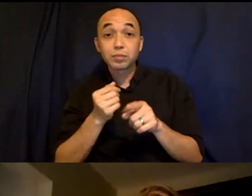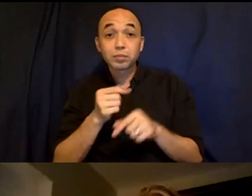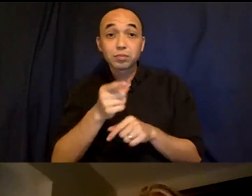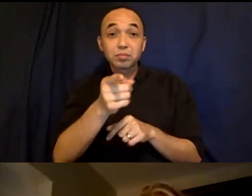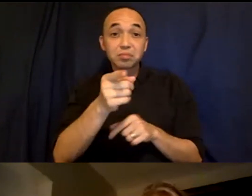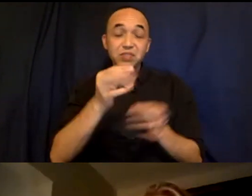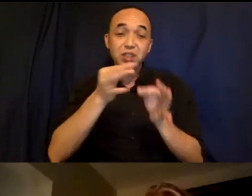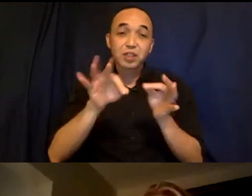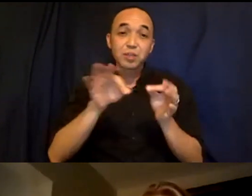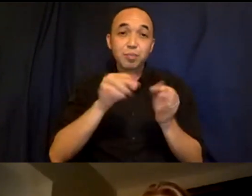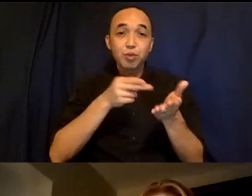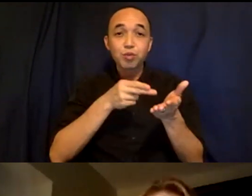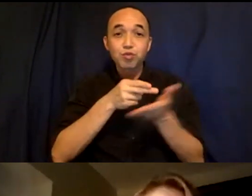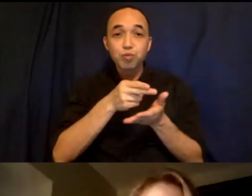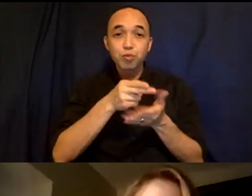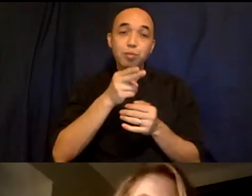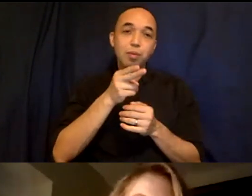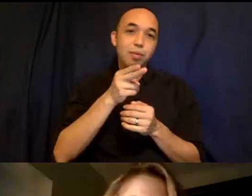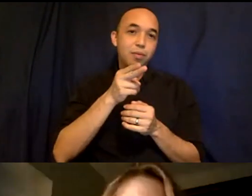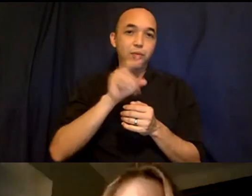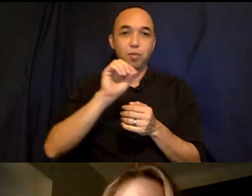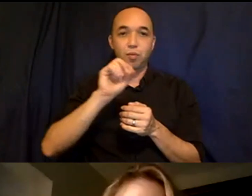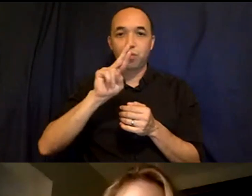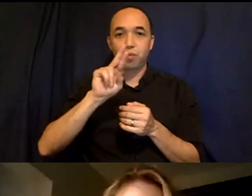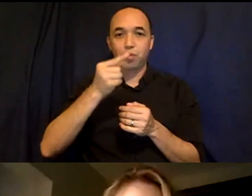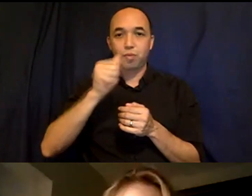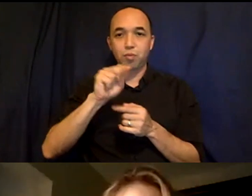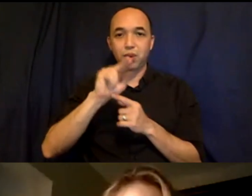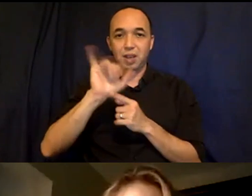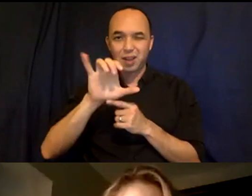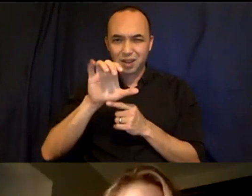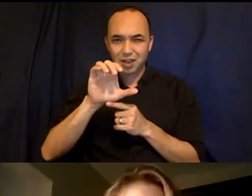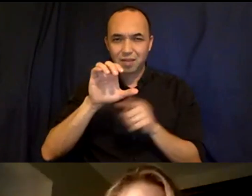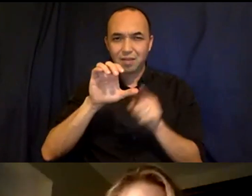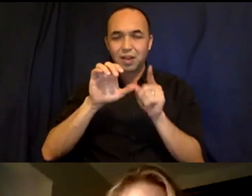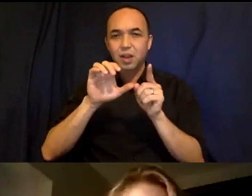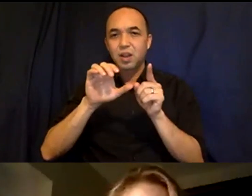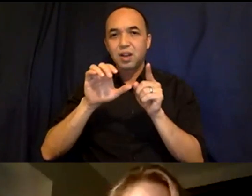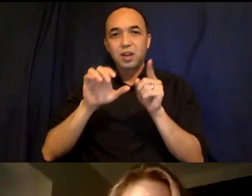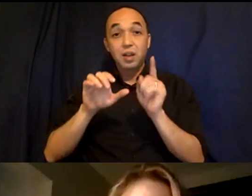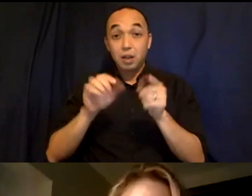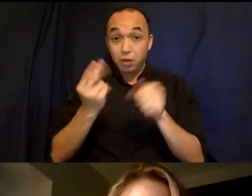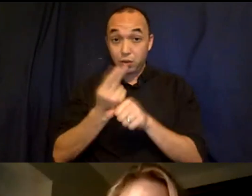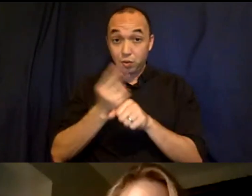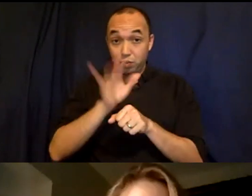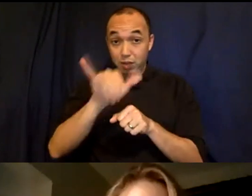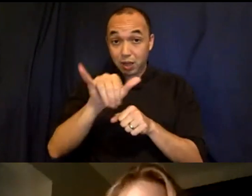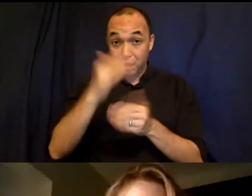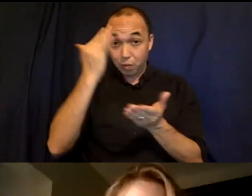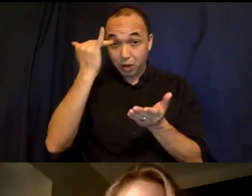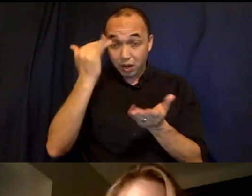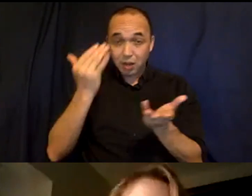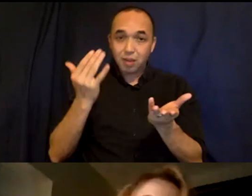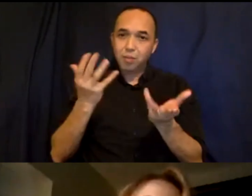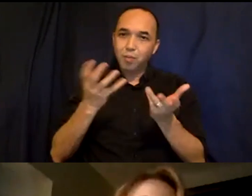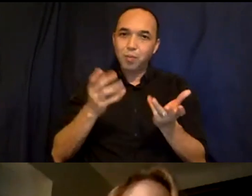Organic, right? But Pillsbury makes them. For the Pop-Tarts, the reason I use this is because I want people to be able to feel that they can do this at